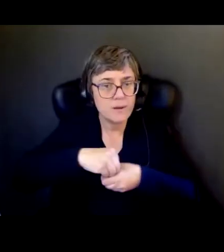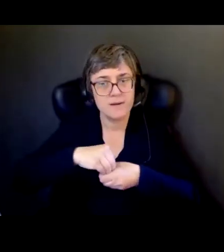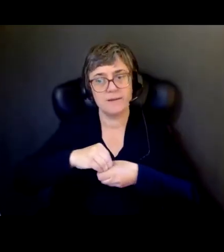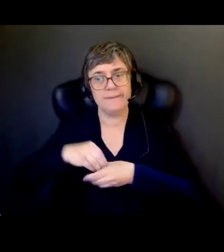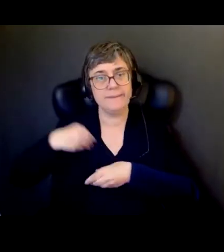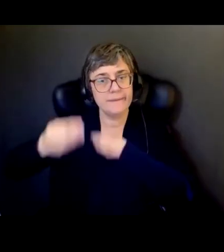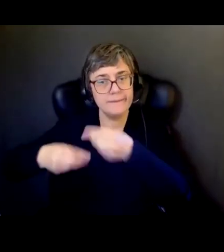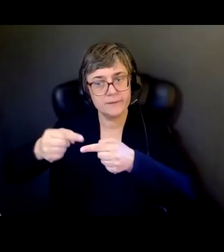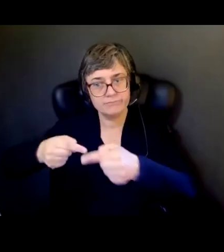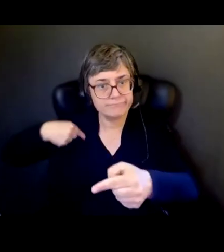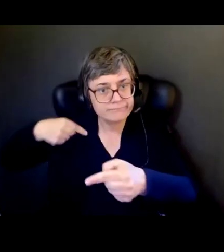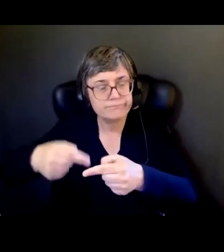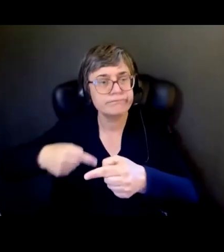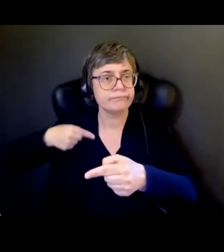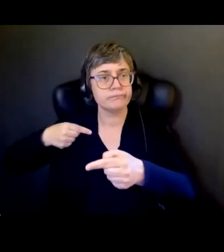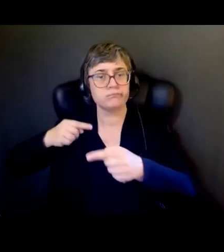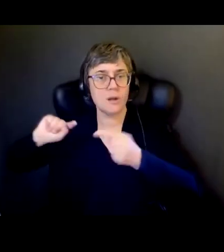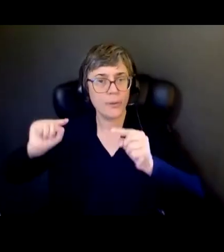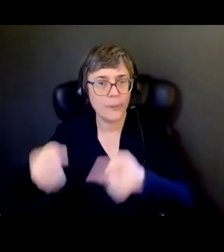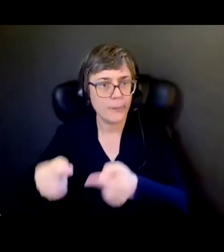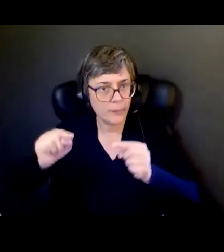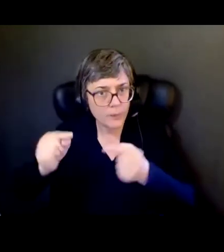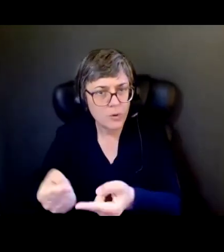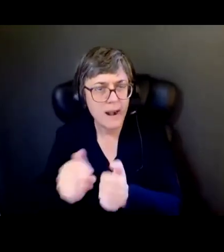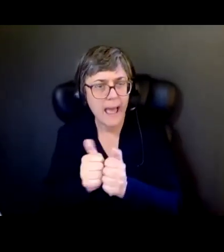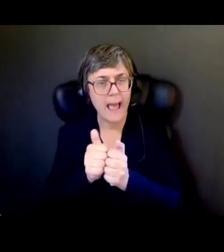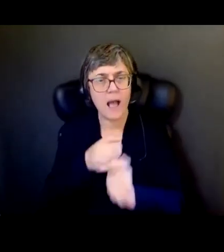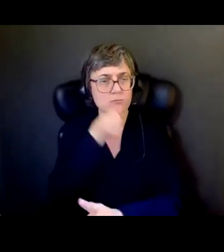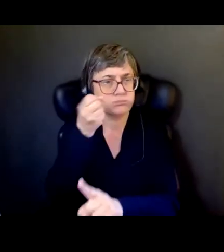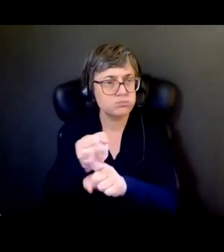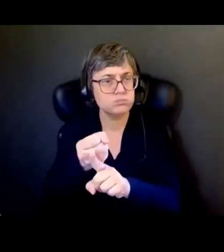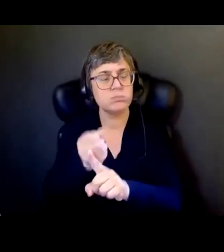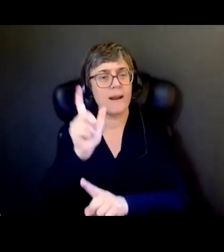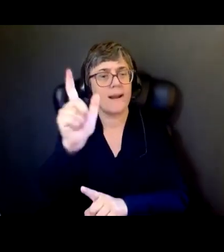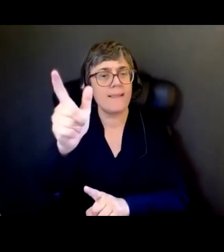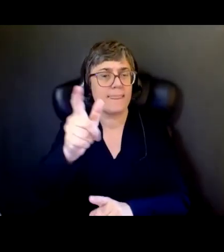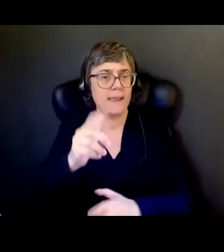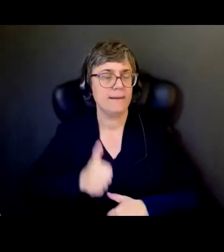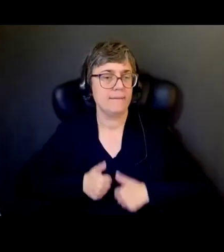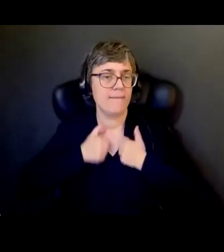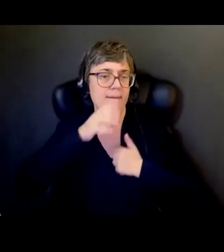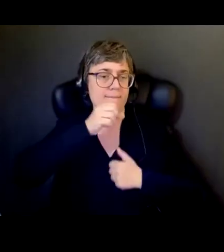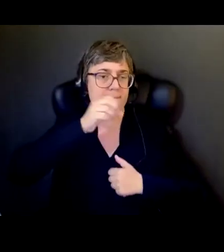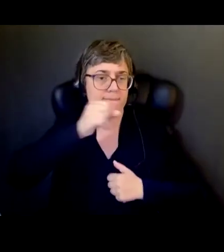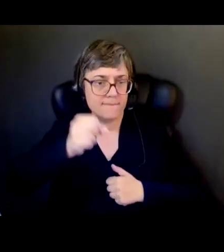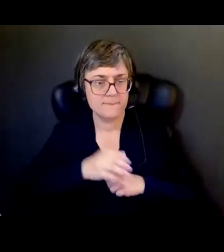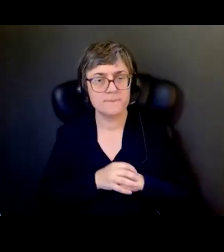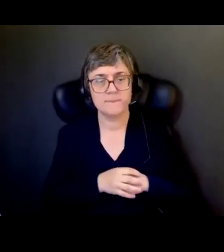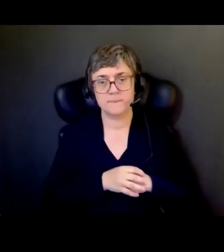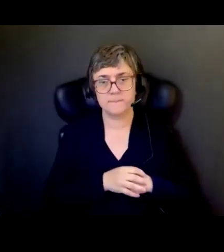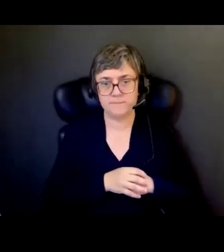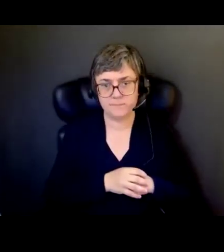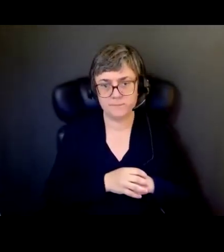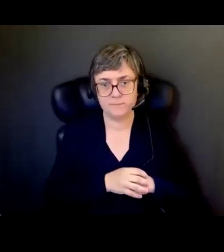later life. Then we'll hear from Heather Campbell-Pope, who will provide a short legislative update on efforts to criminalize